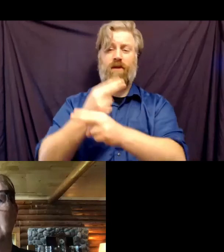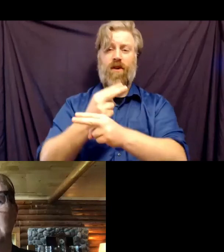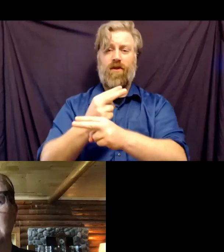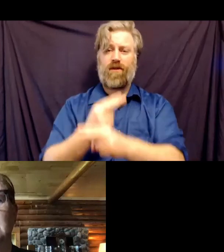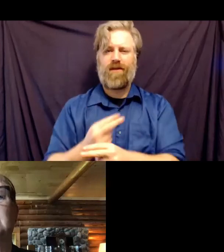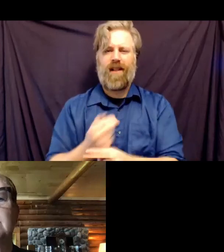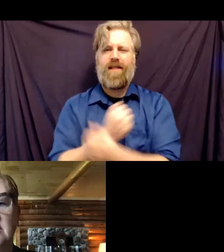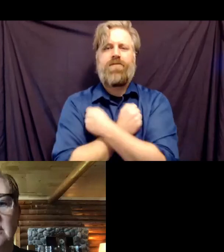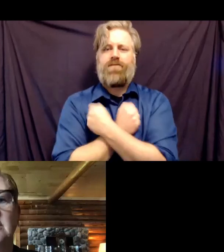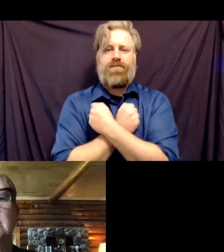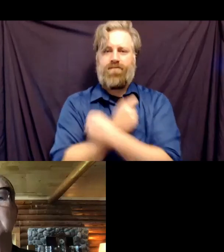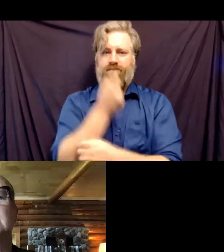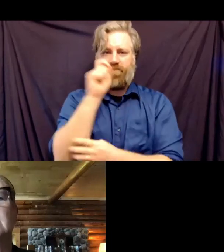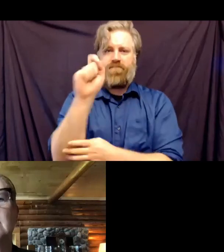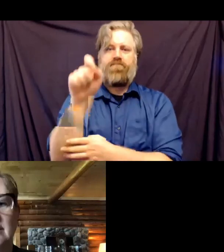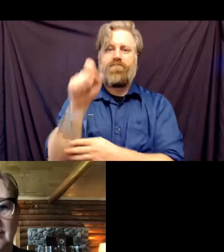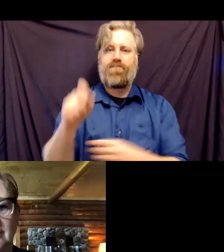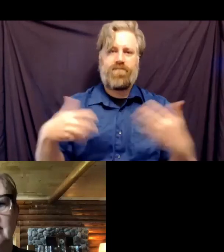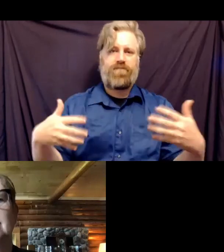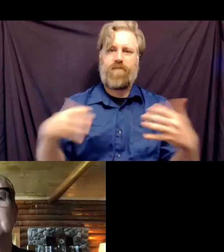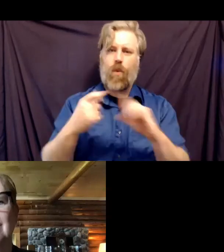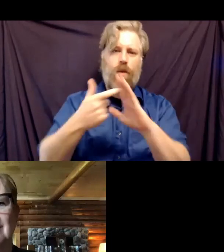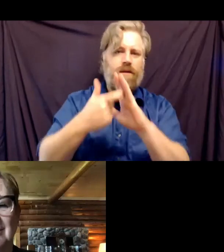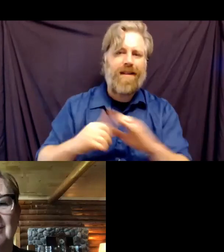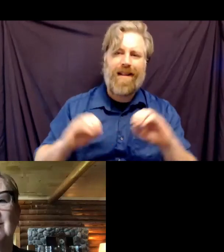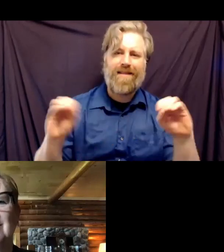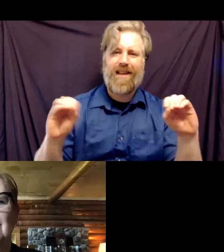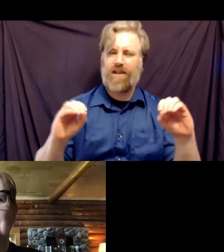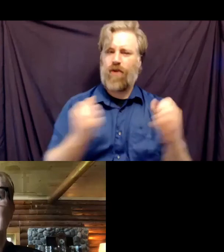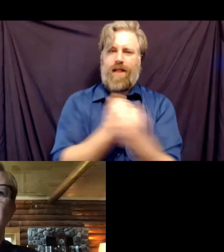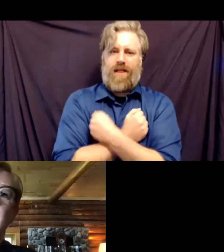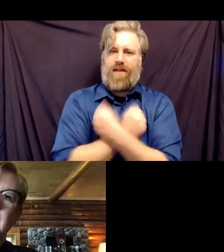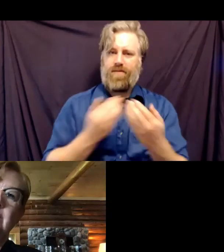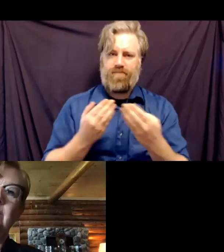love." And I love that. I say that to myself so often, and I have it